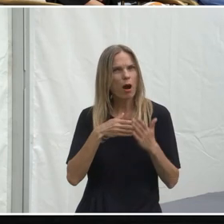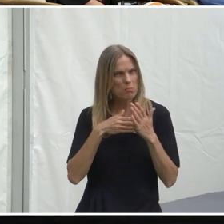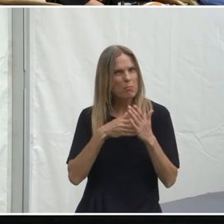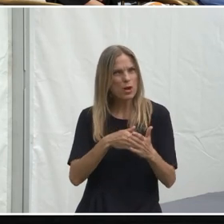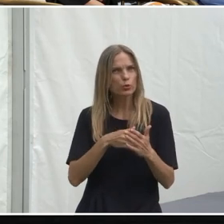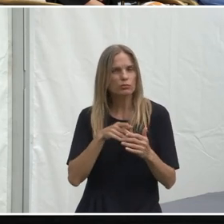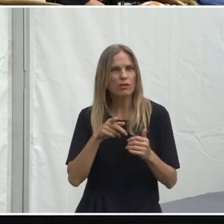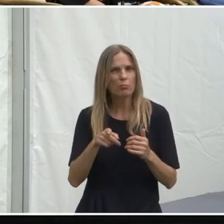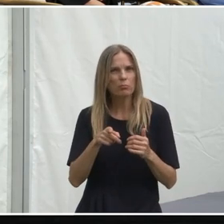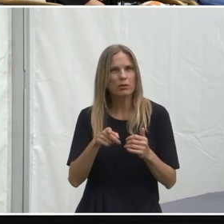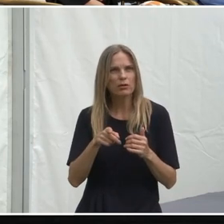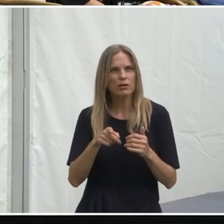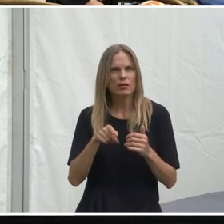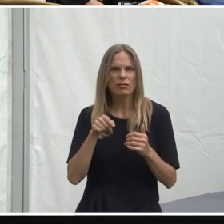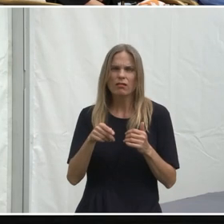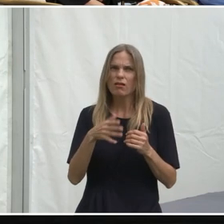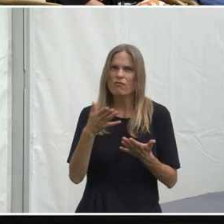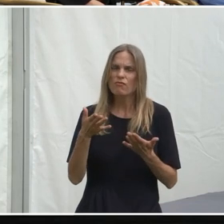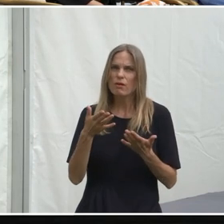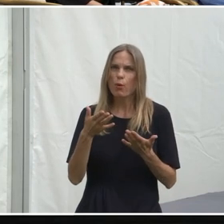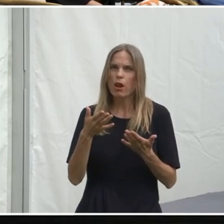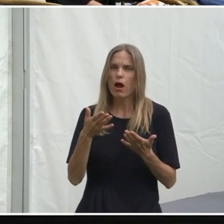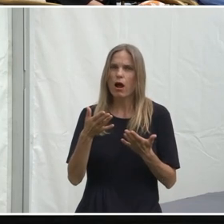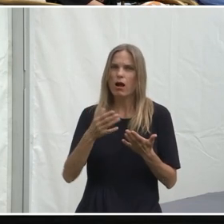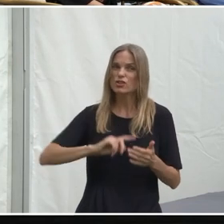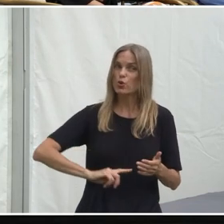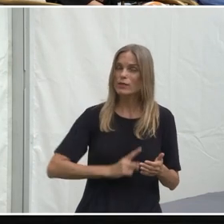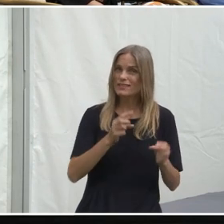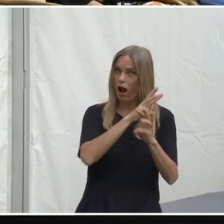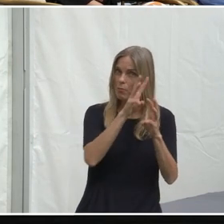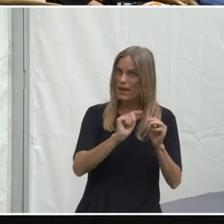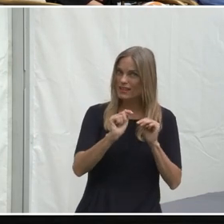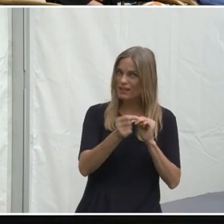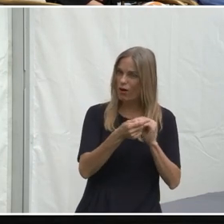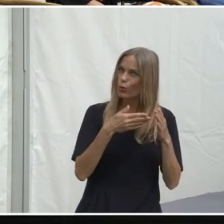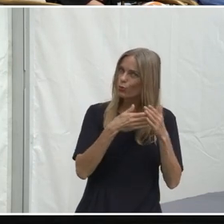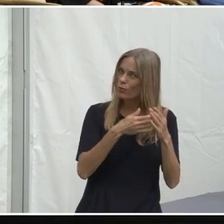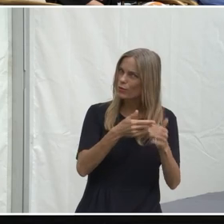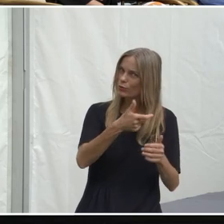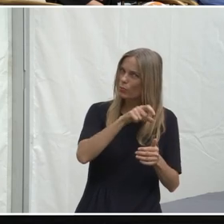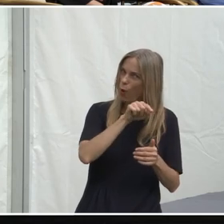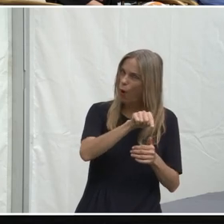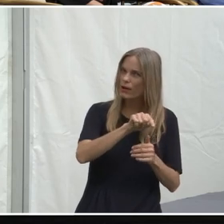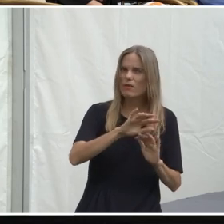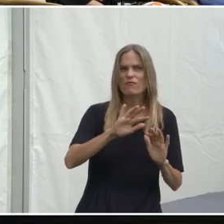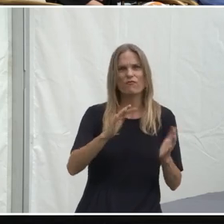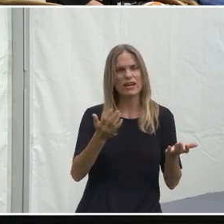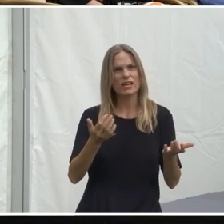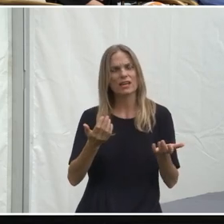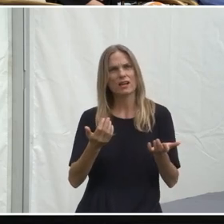that is exacerbated by social media and the requirement for sort of